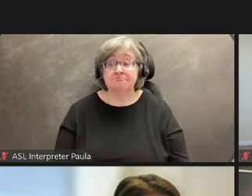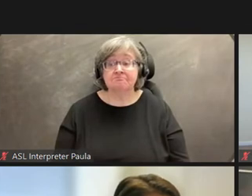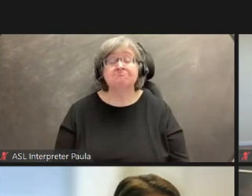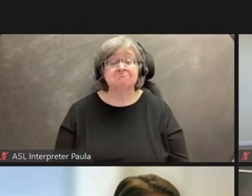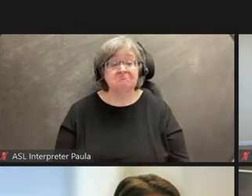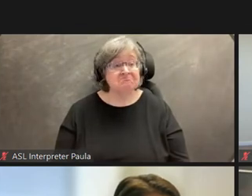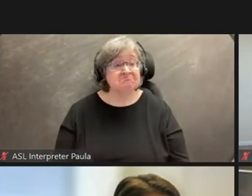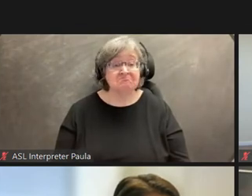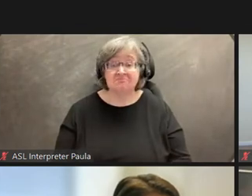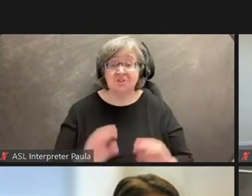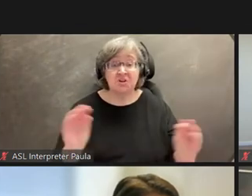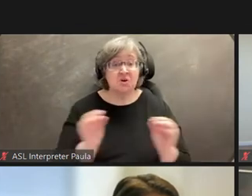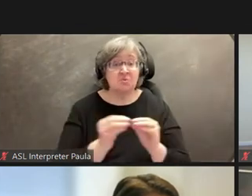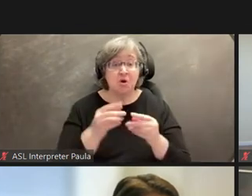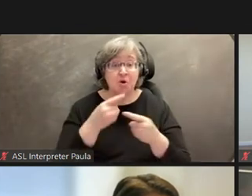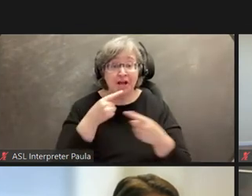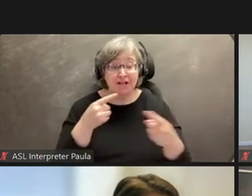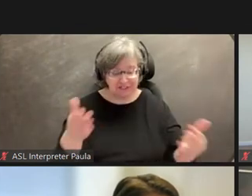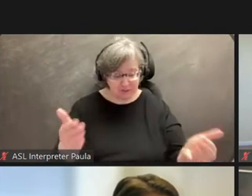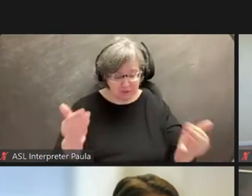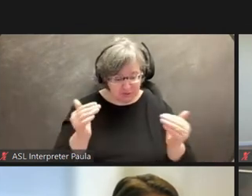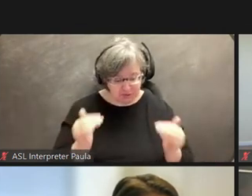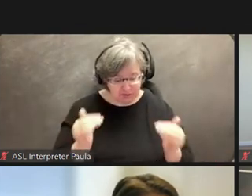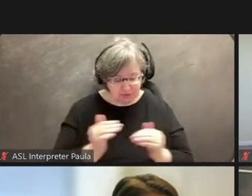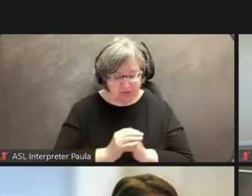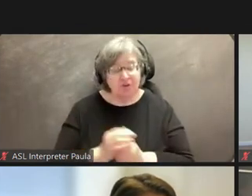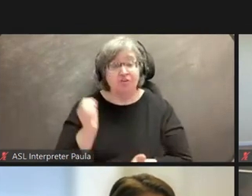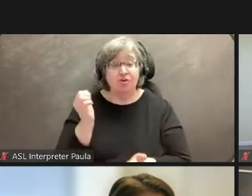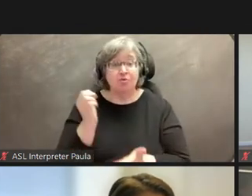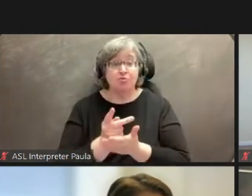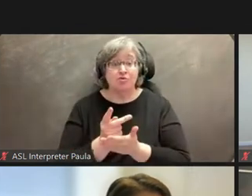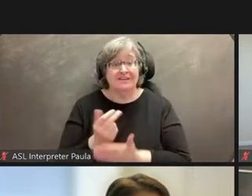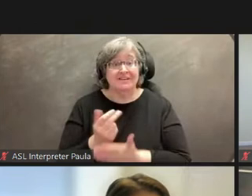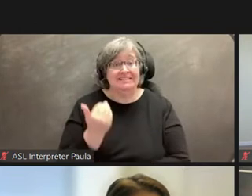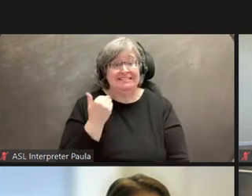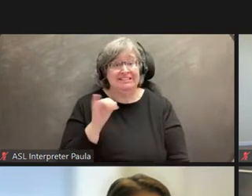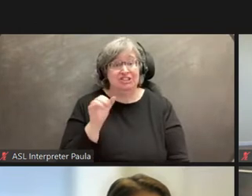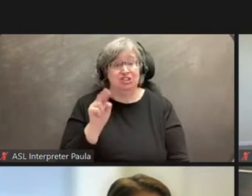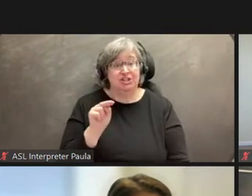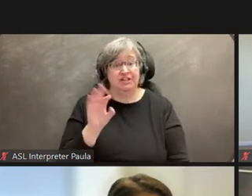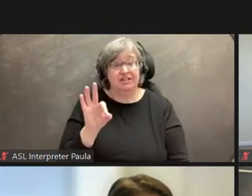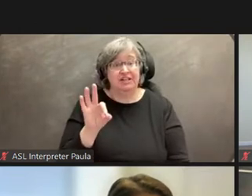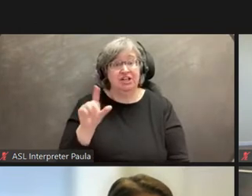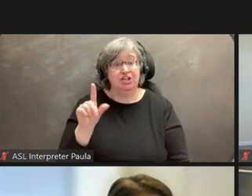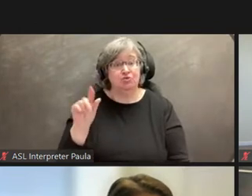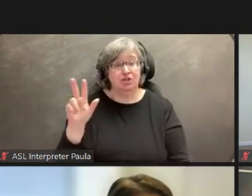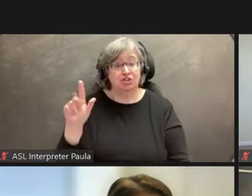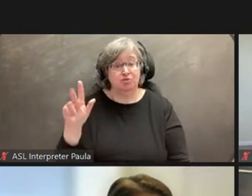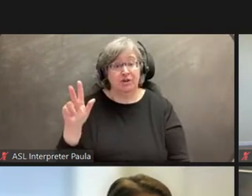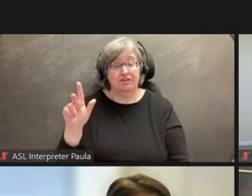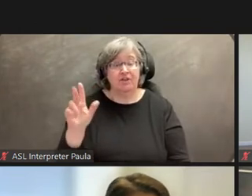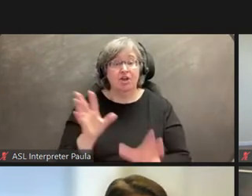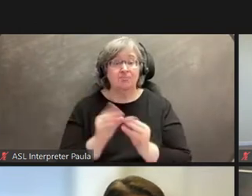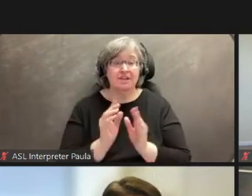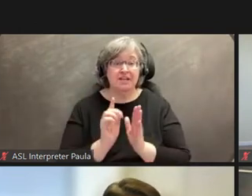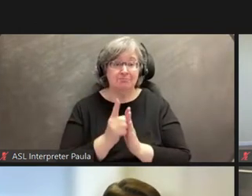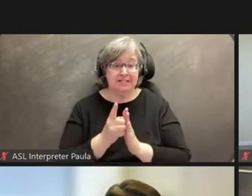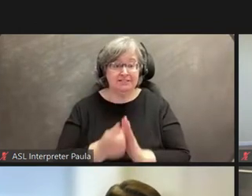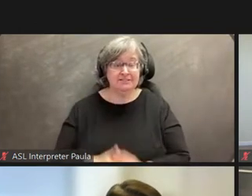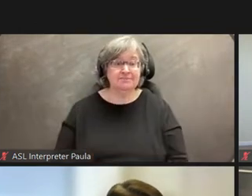Okay, there's no more announcements. We're going to move on to the approval of January 9th, 2023 meeting